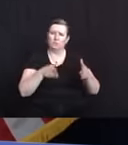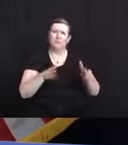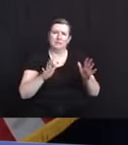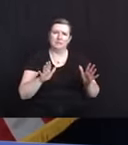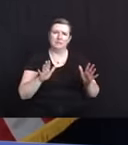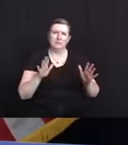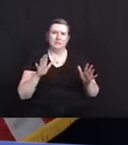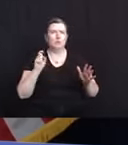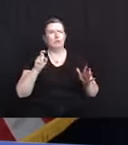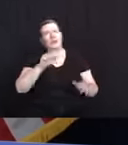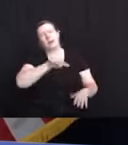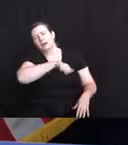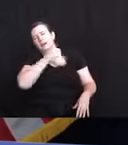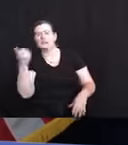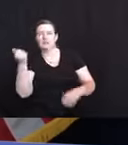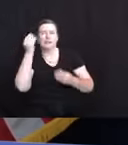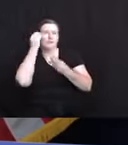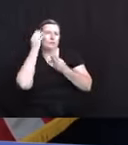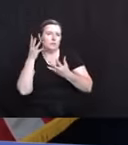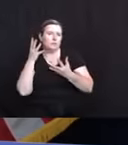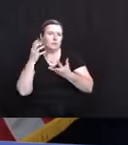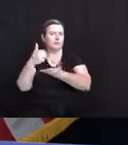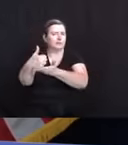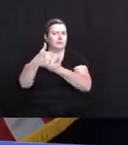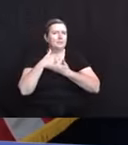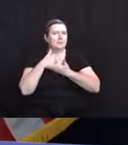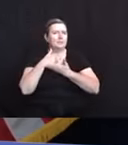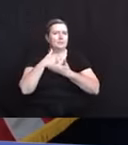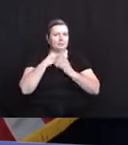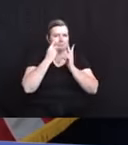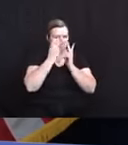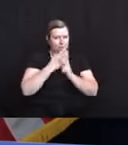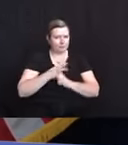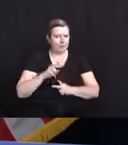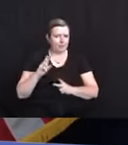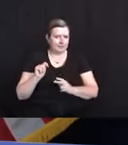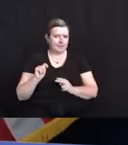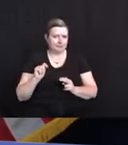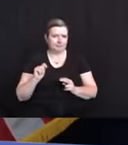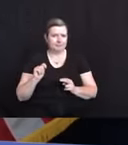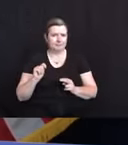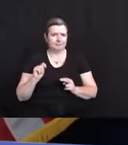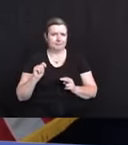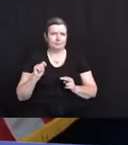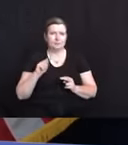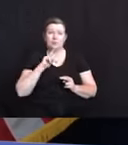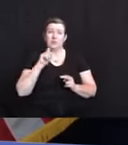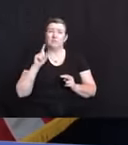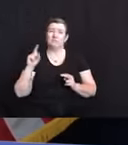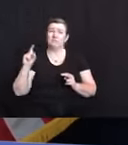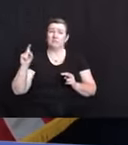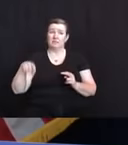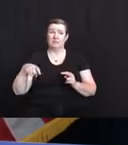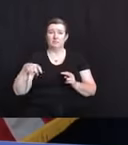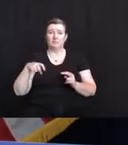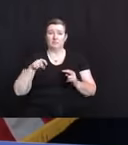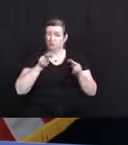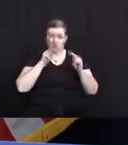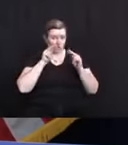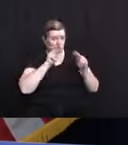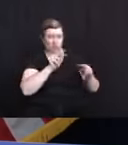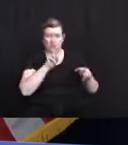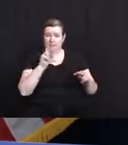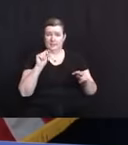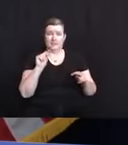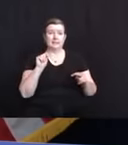what we practically see at the healthcare system. You know, the reality is that we have to balance it with, you know, what the healthcare systems